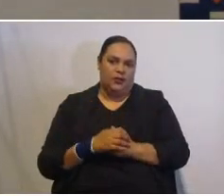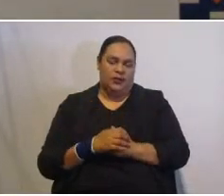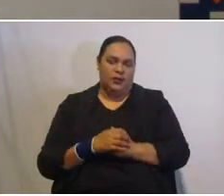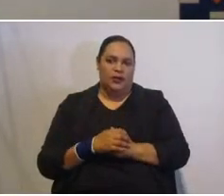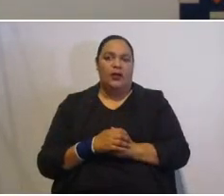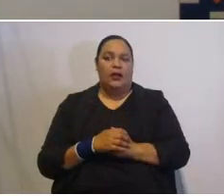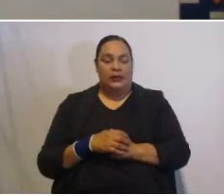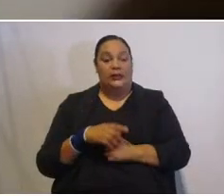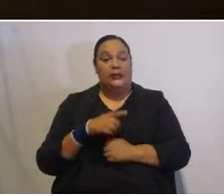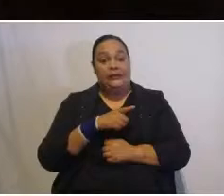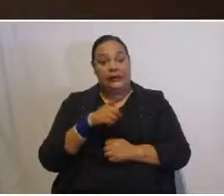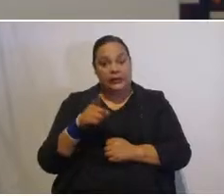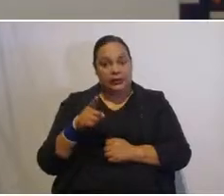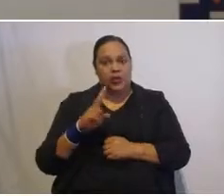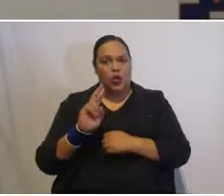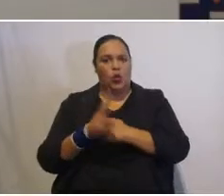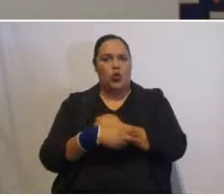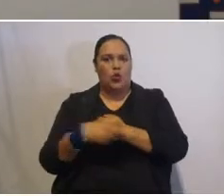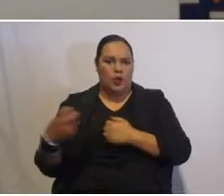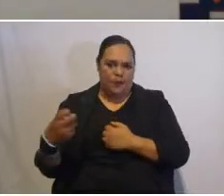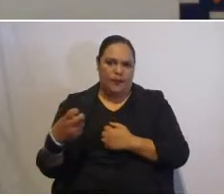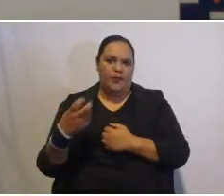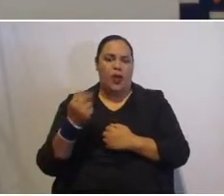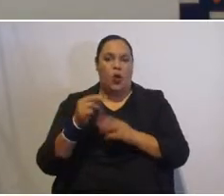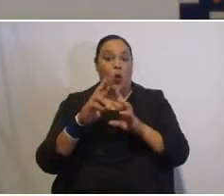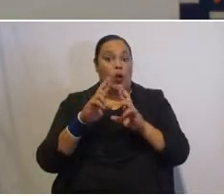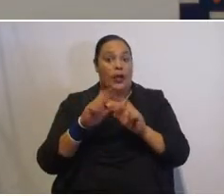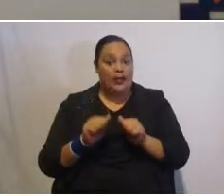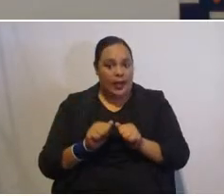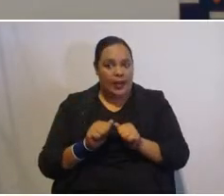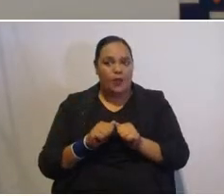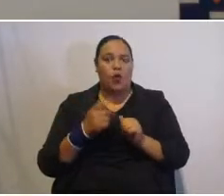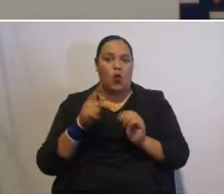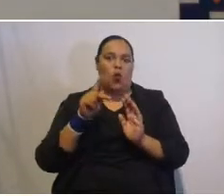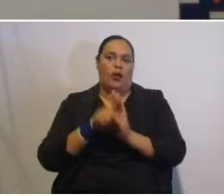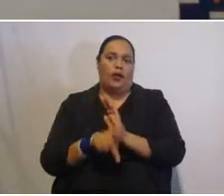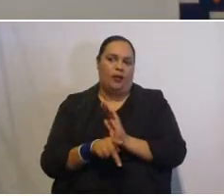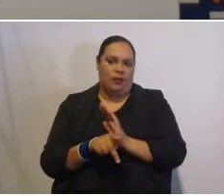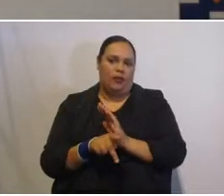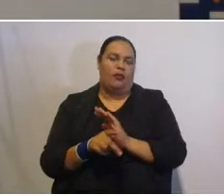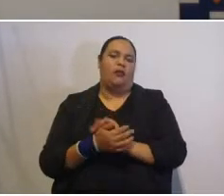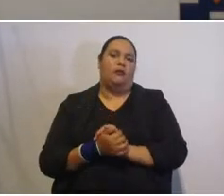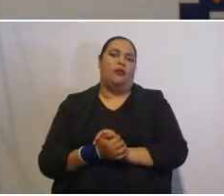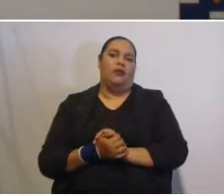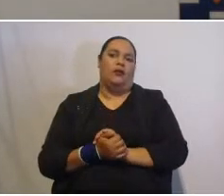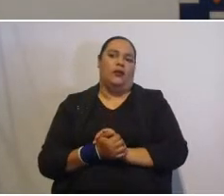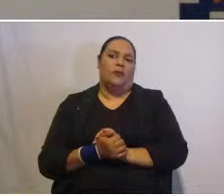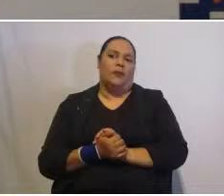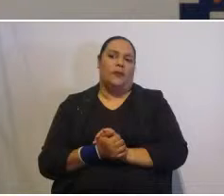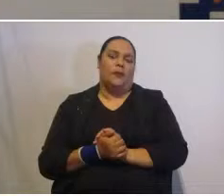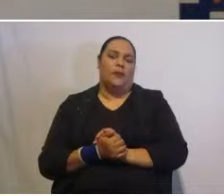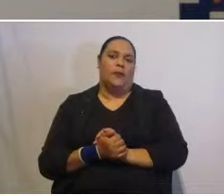and they are being robbed or raped or being killed.